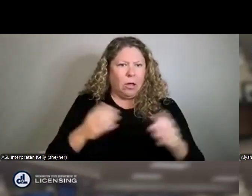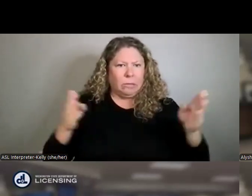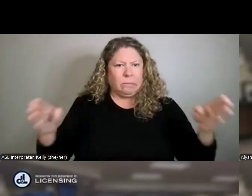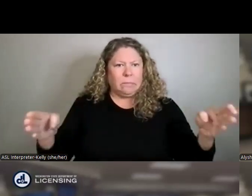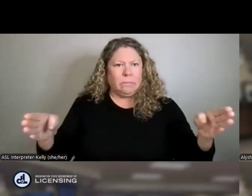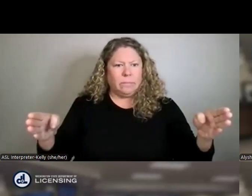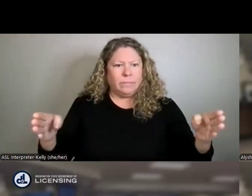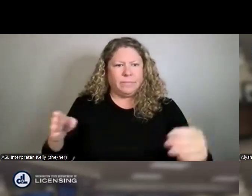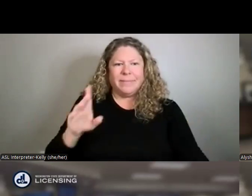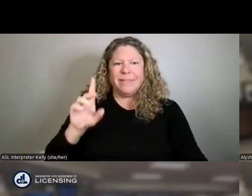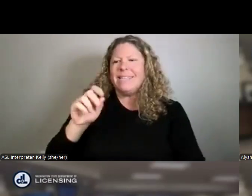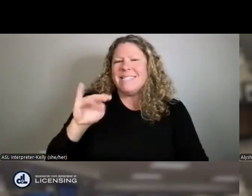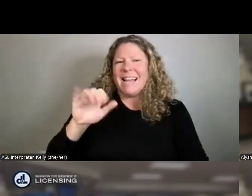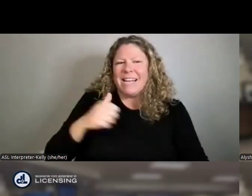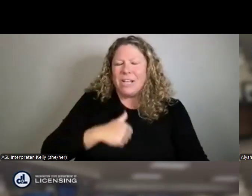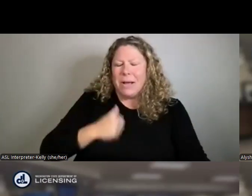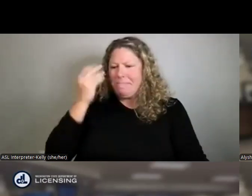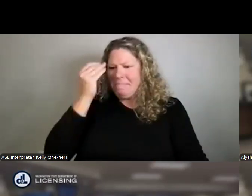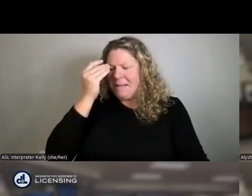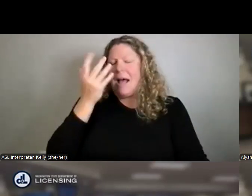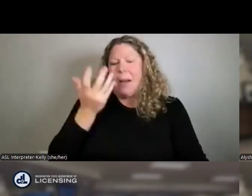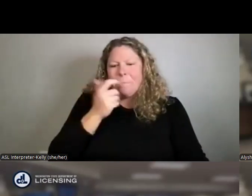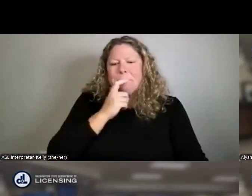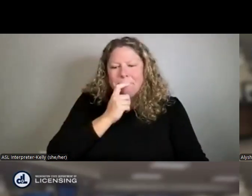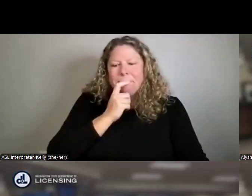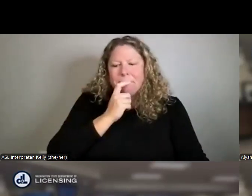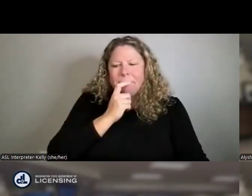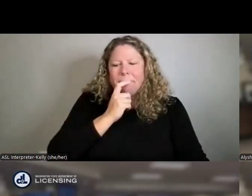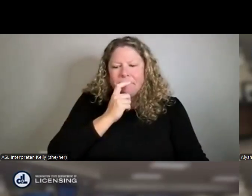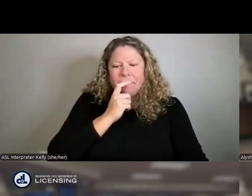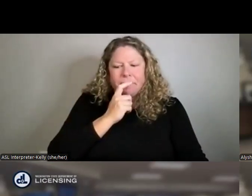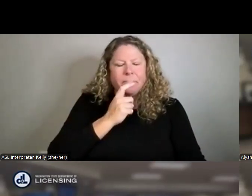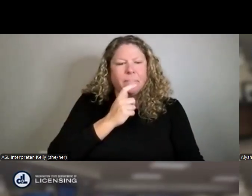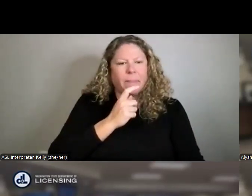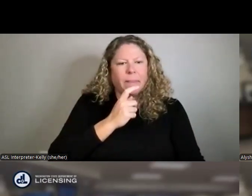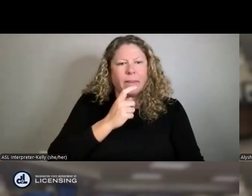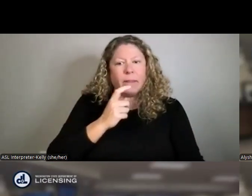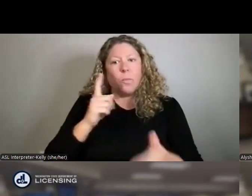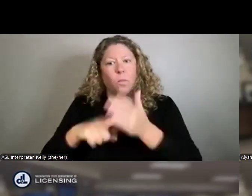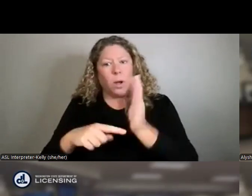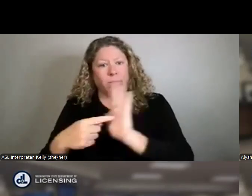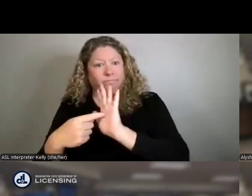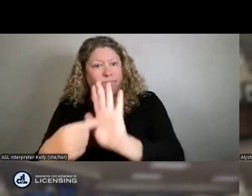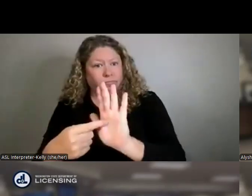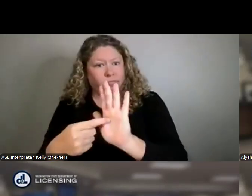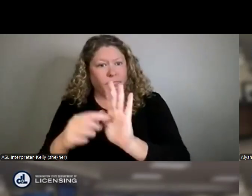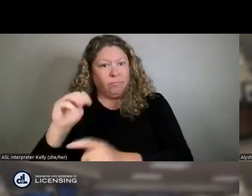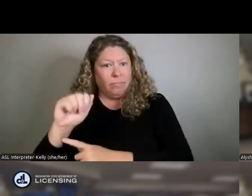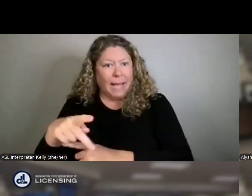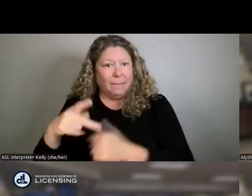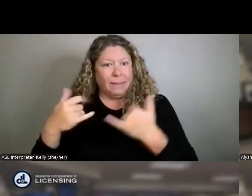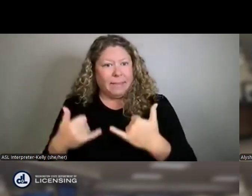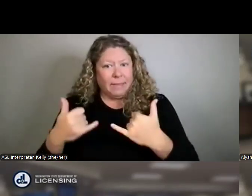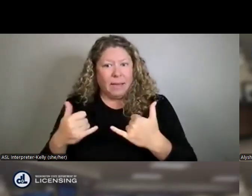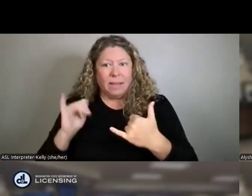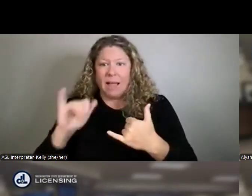I can take that. Sorry. So the data that we presented today is up to